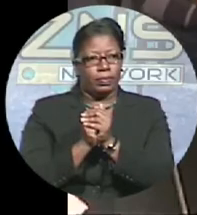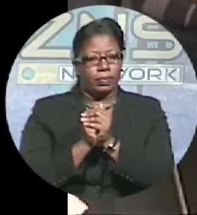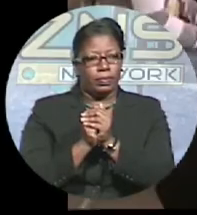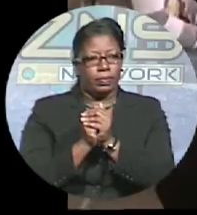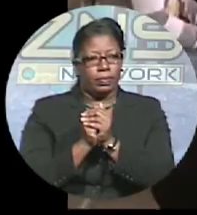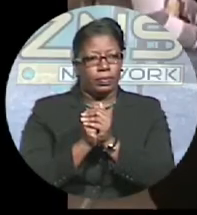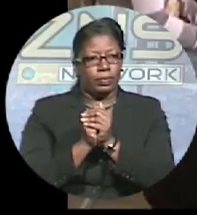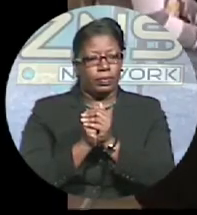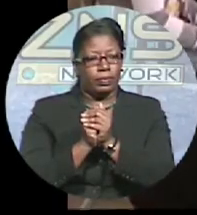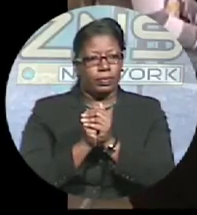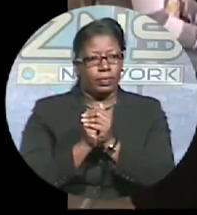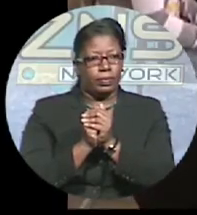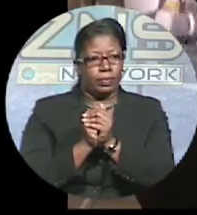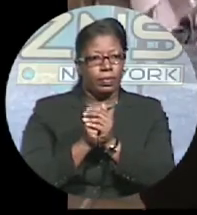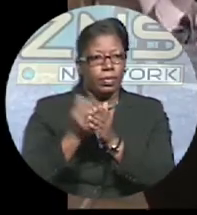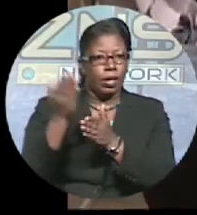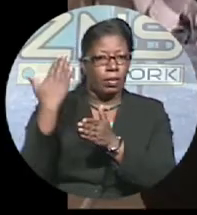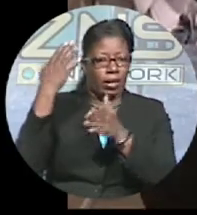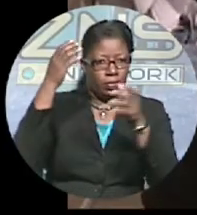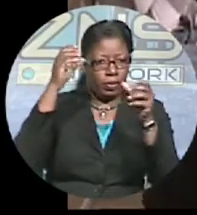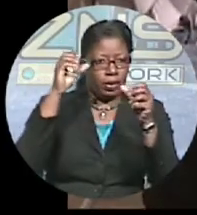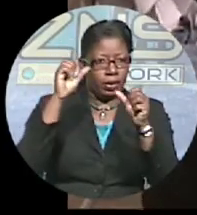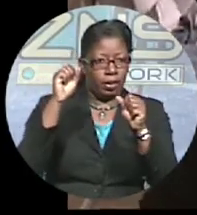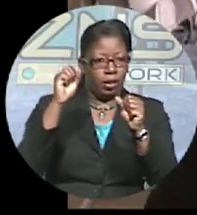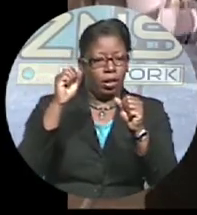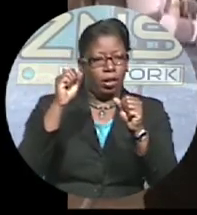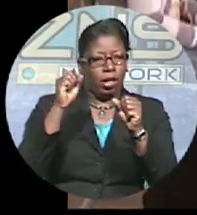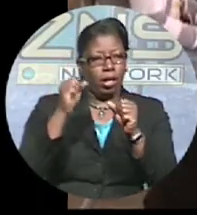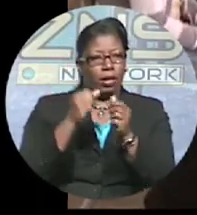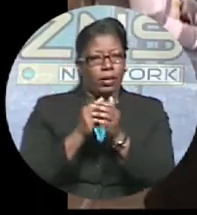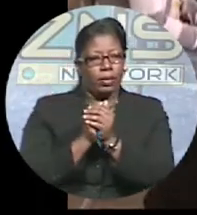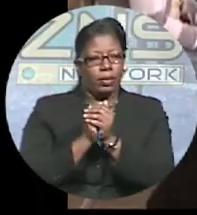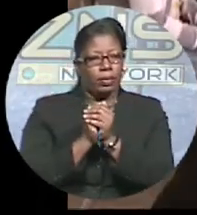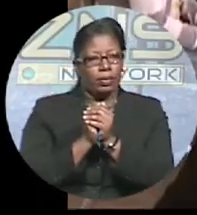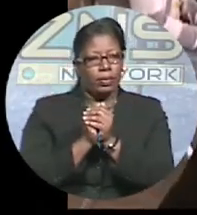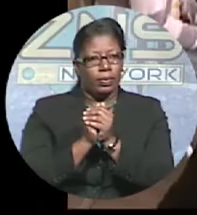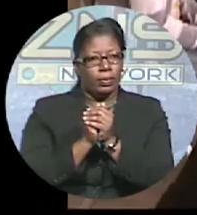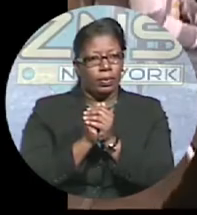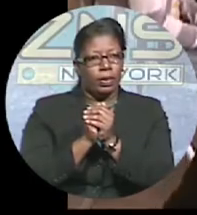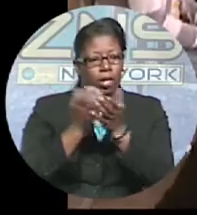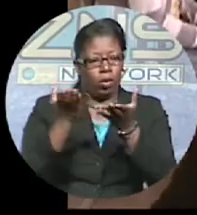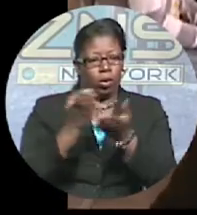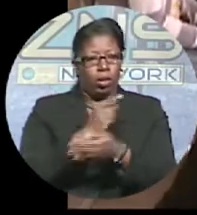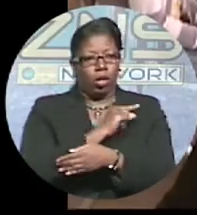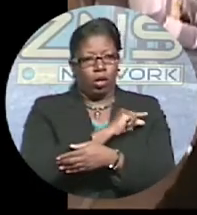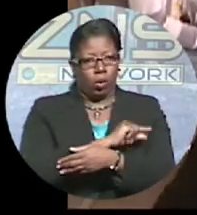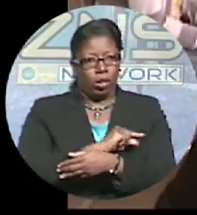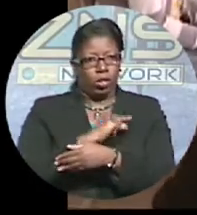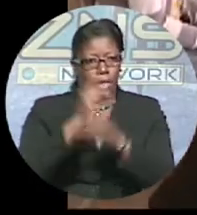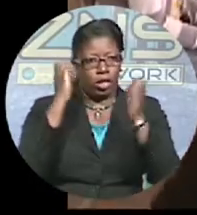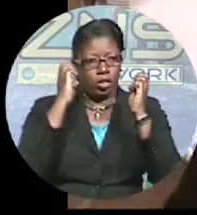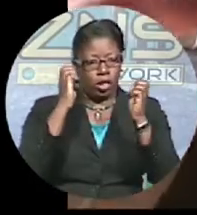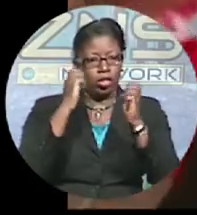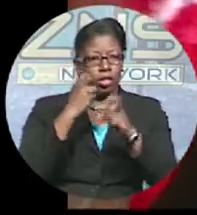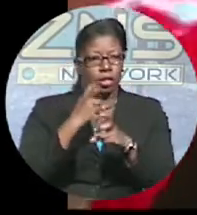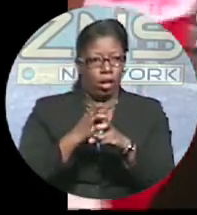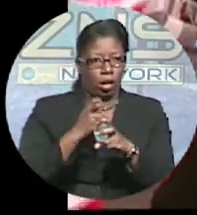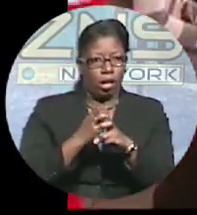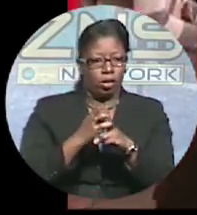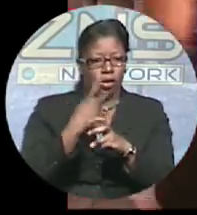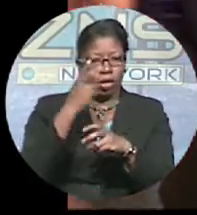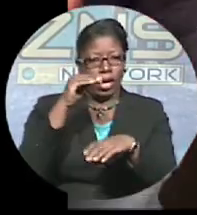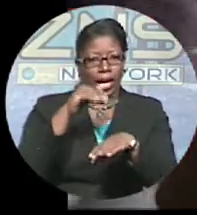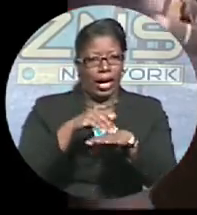Take a page of the current president's book, Mr. Nestor Williams, and I'm going to fight for that. I believe now to get a quality education in this country is already difficult now when you look at the